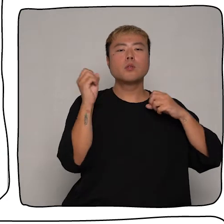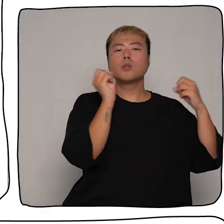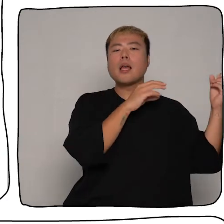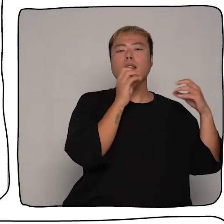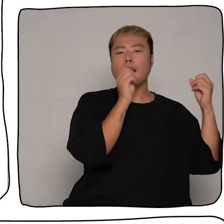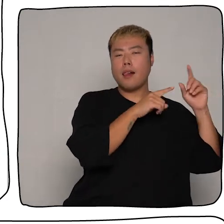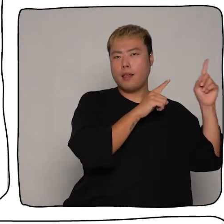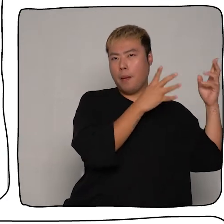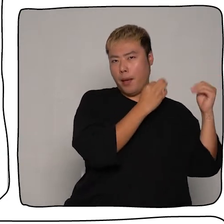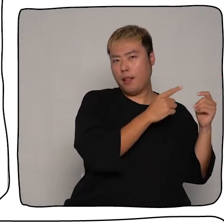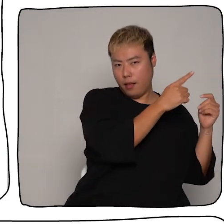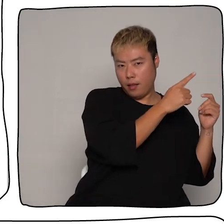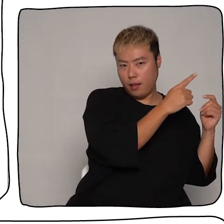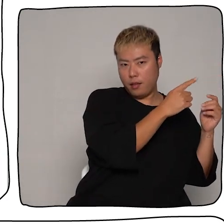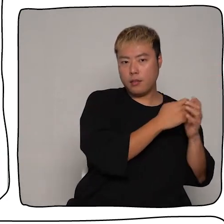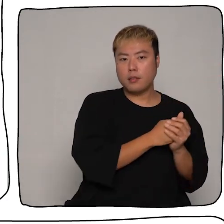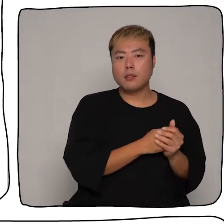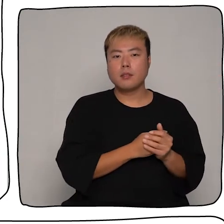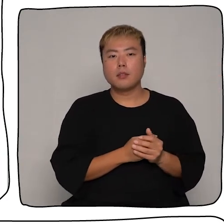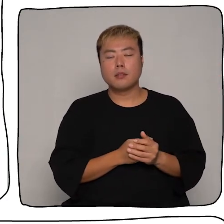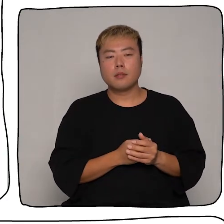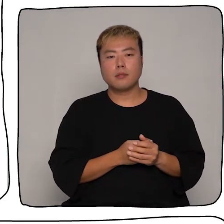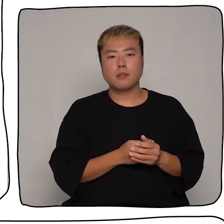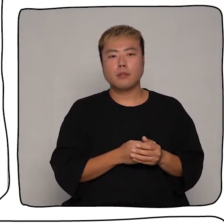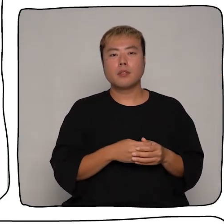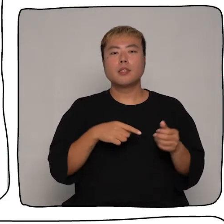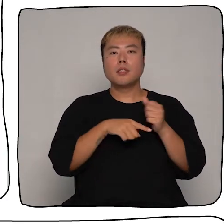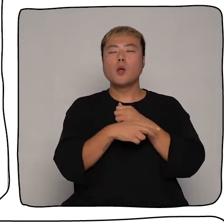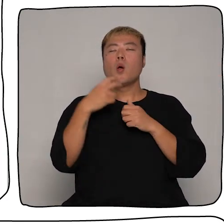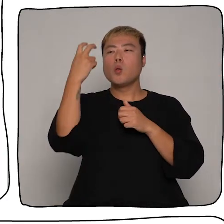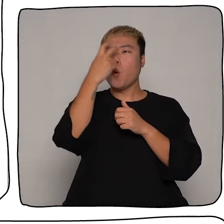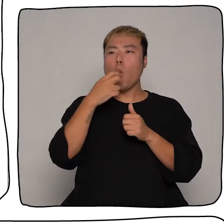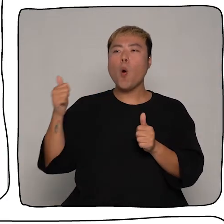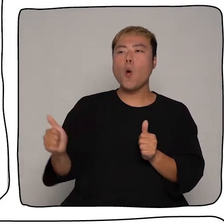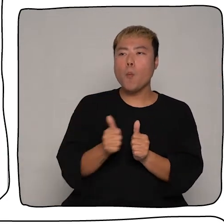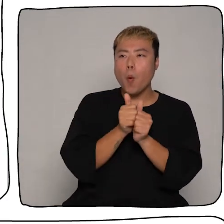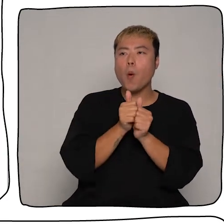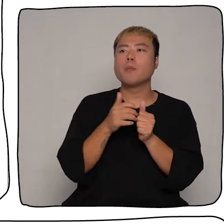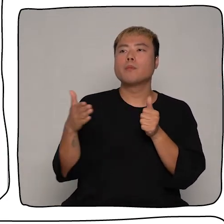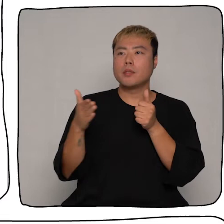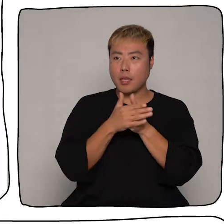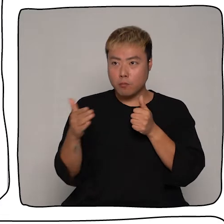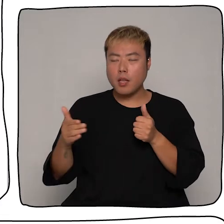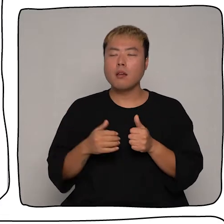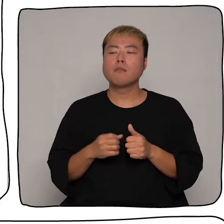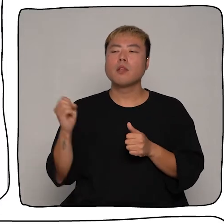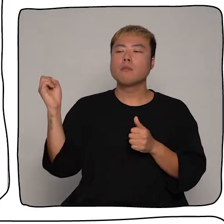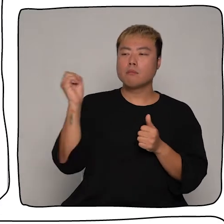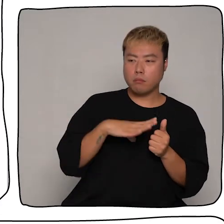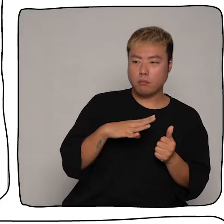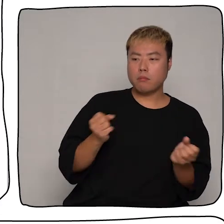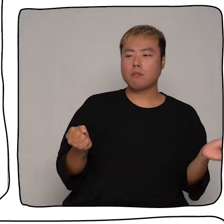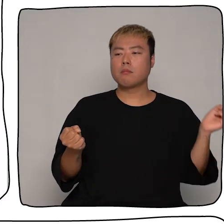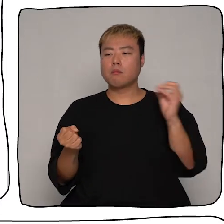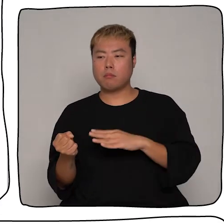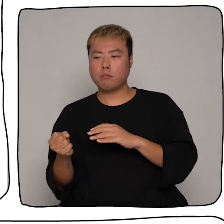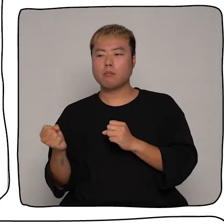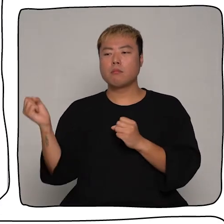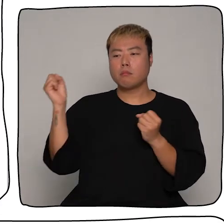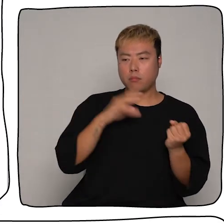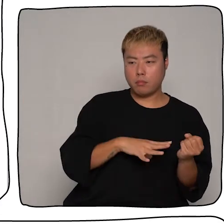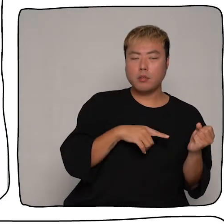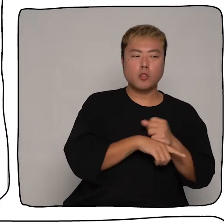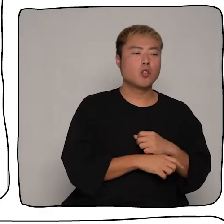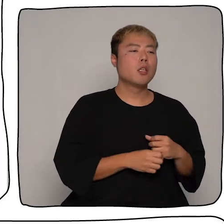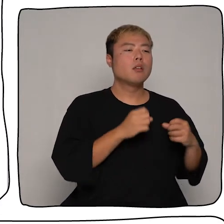From a caregiver to care receiver. It is highly efficient, but has a risk of